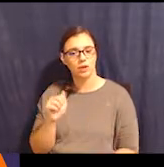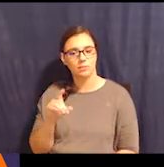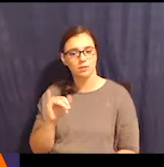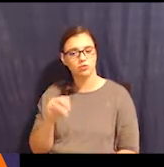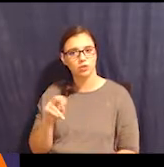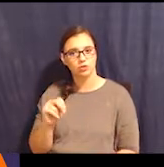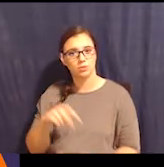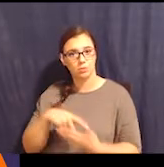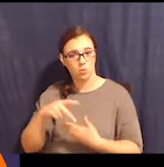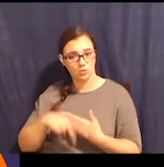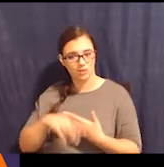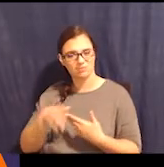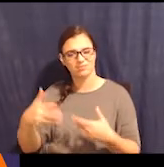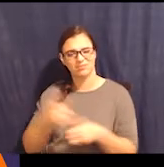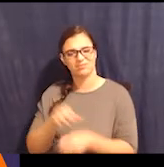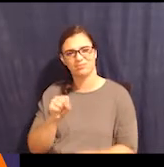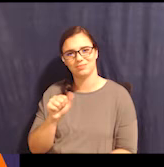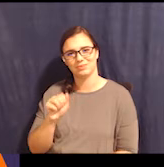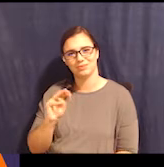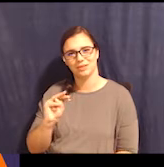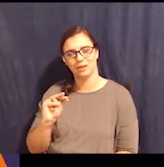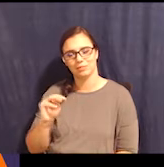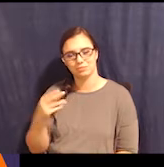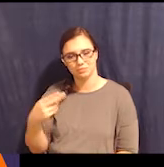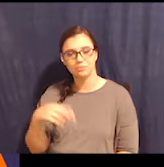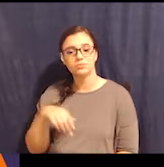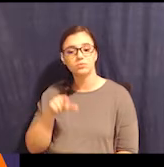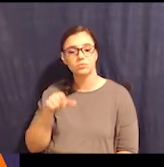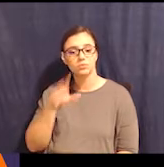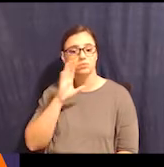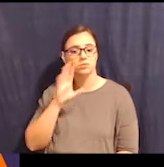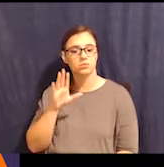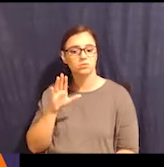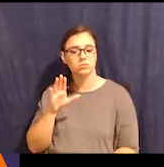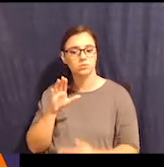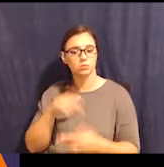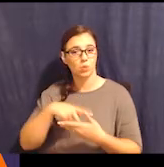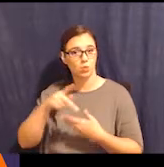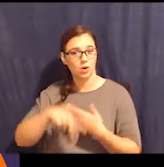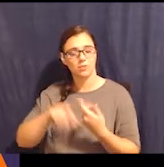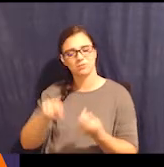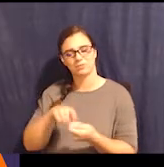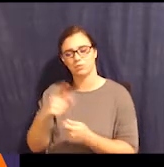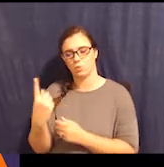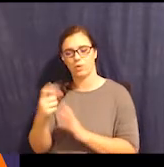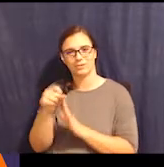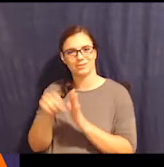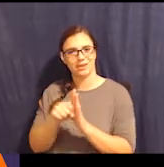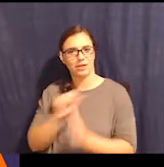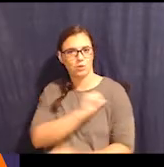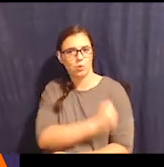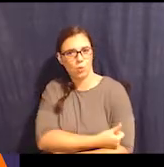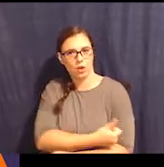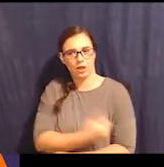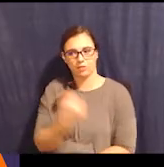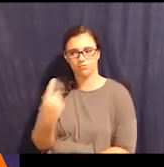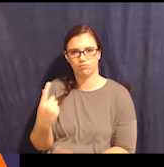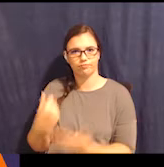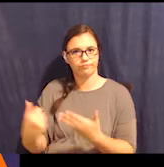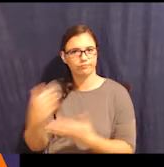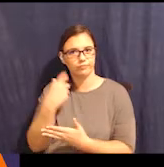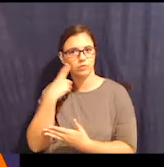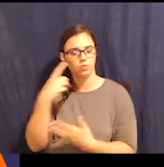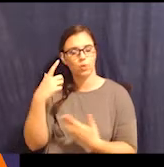Health Program as the single state authority on substance abuse and mental health. The program is governed by Chapter